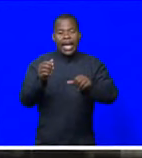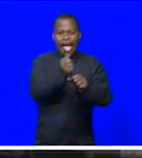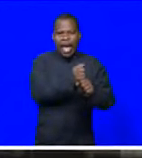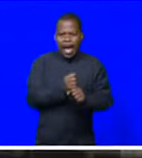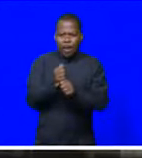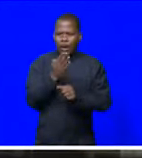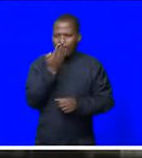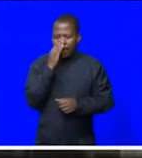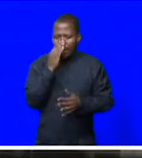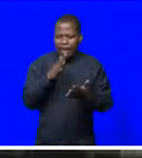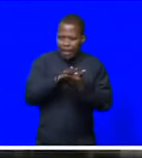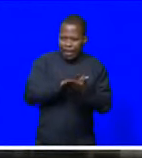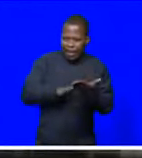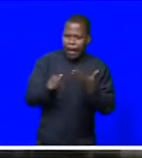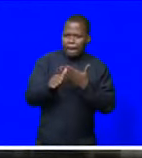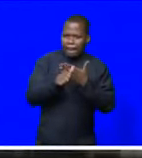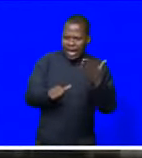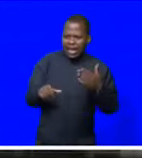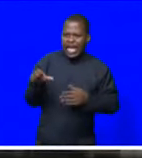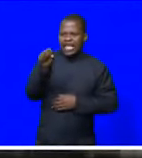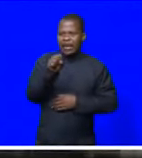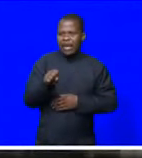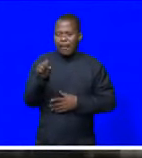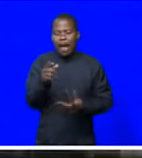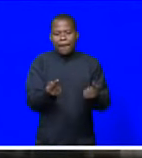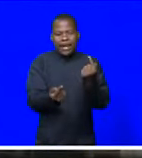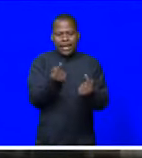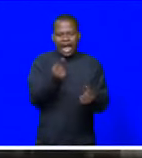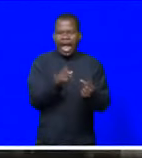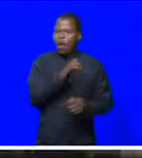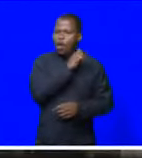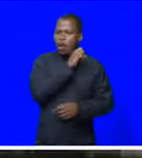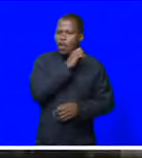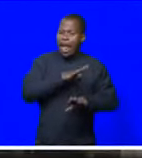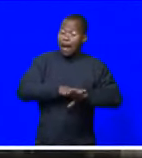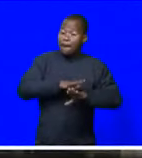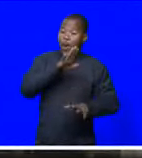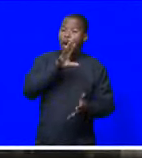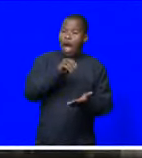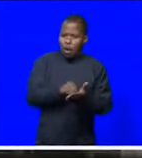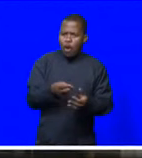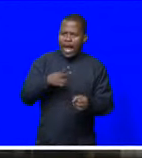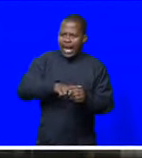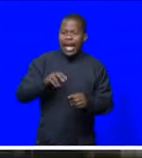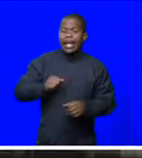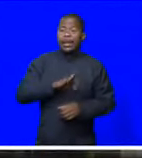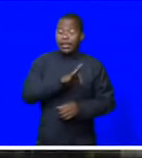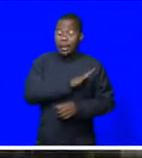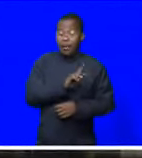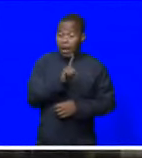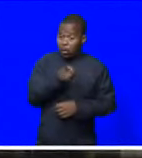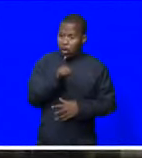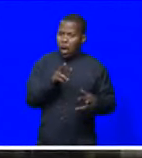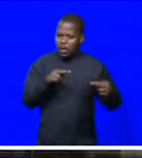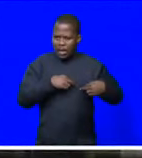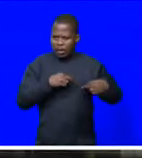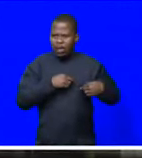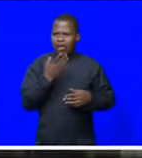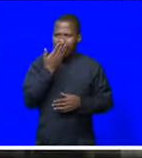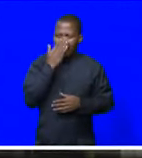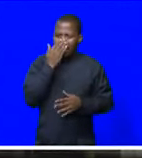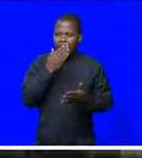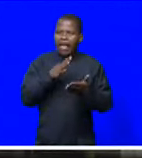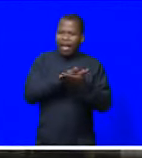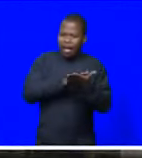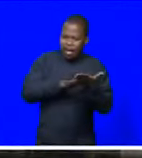Kwaze kwafika September laba decide khona ukuthi cha mane ngakhulu la ma complaints and ngathi kuyaphatheka na ku staff sabo ukuthi